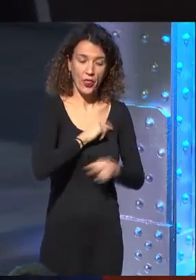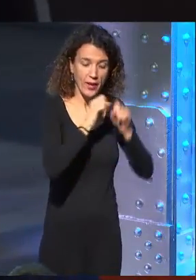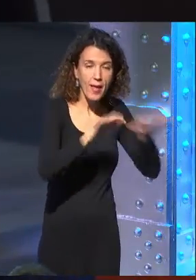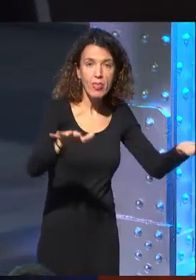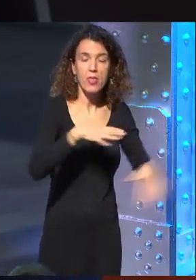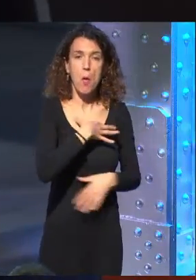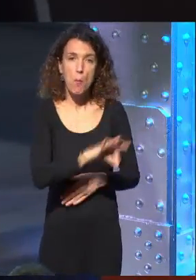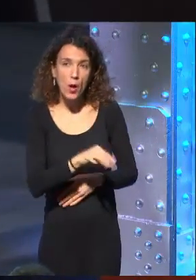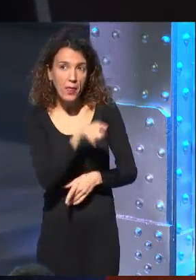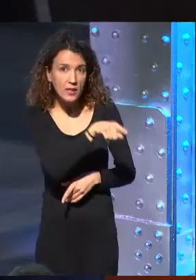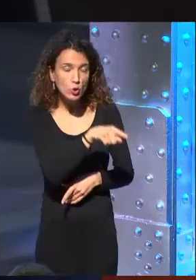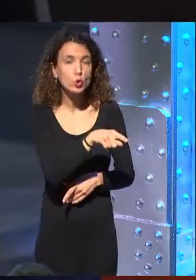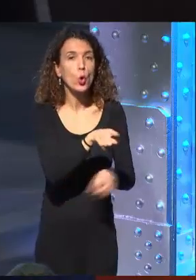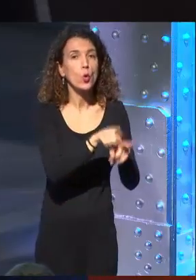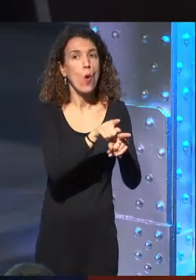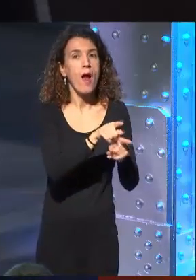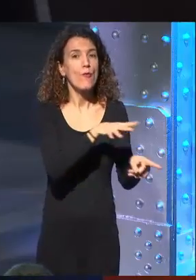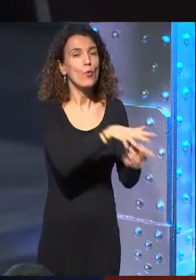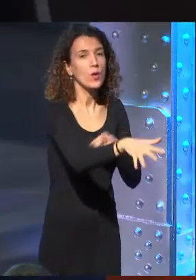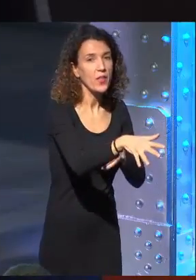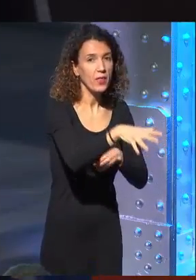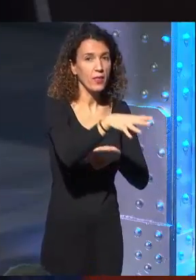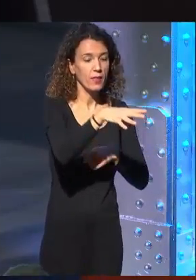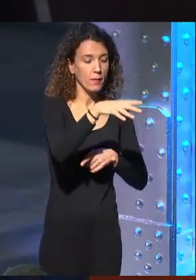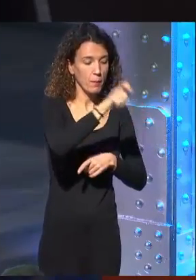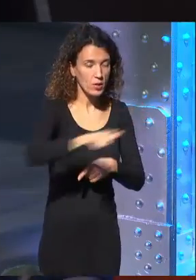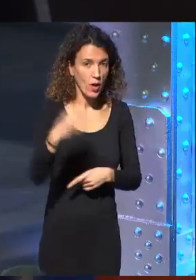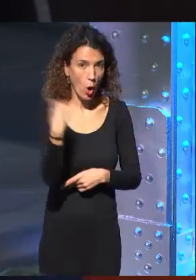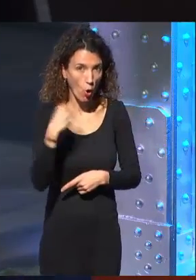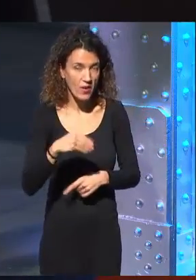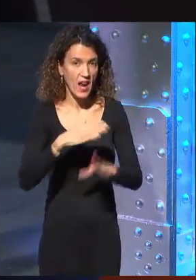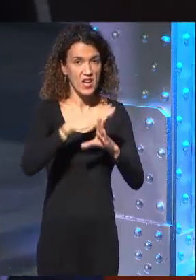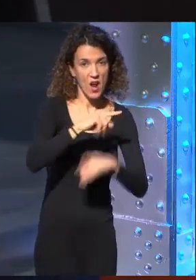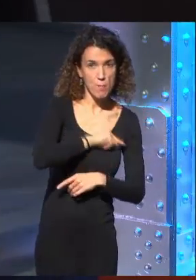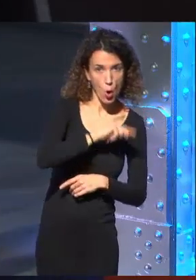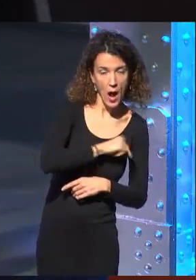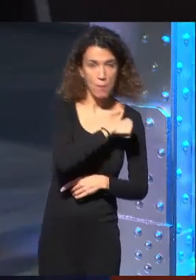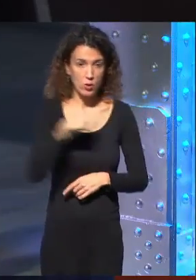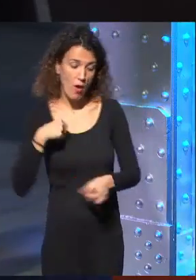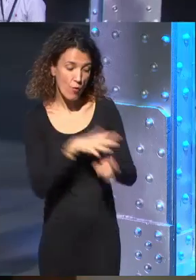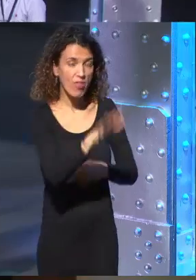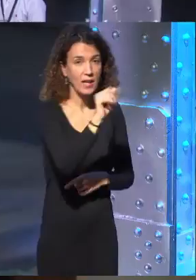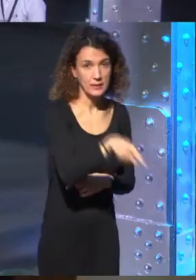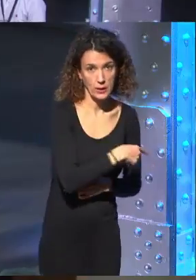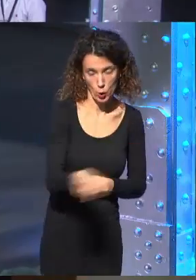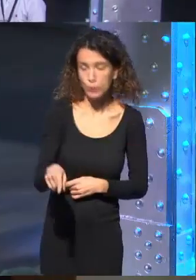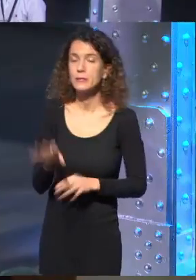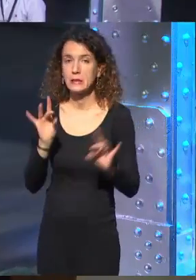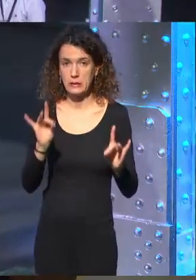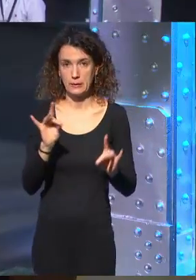through social media, I don't know how it can alter or condition the youngest's